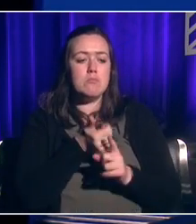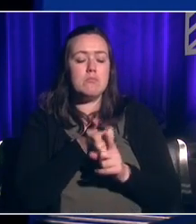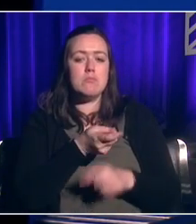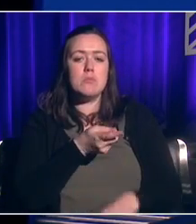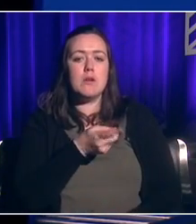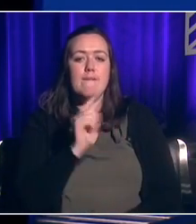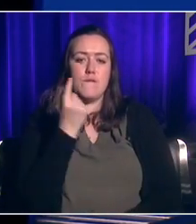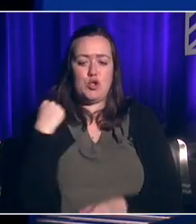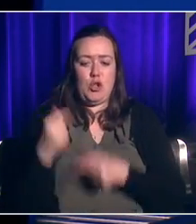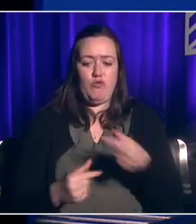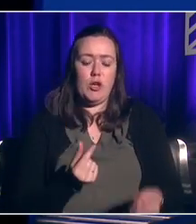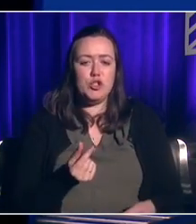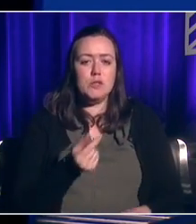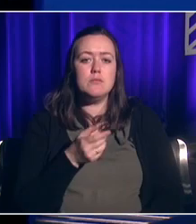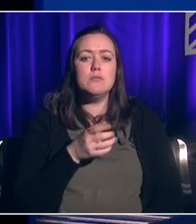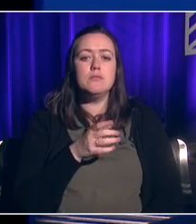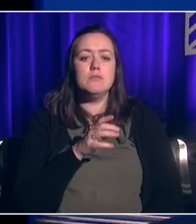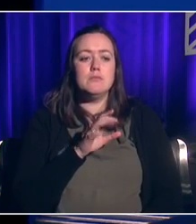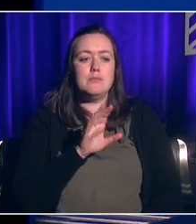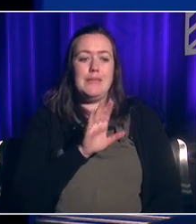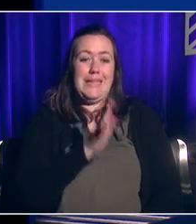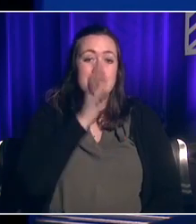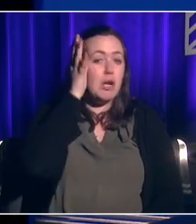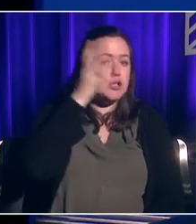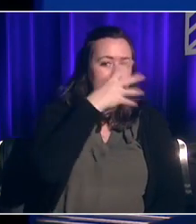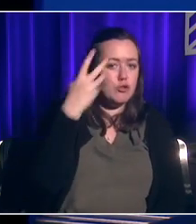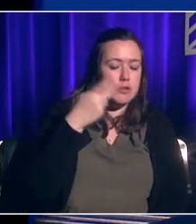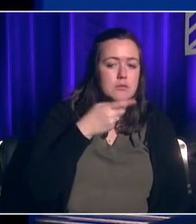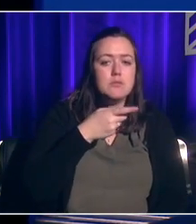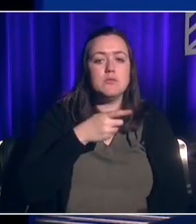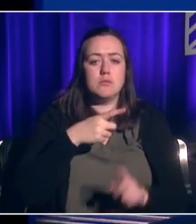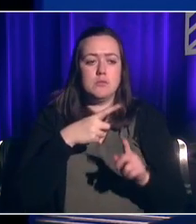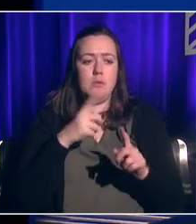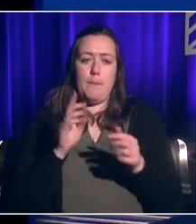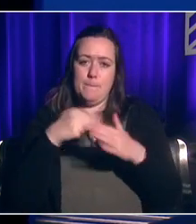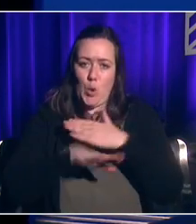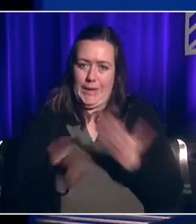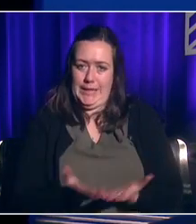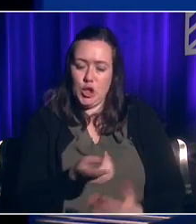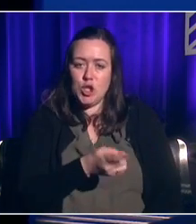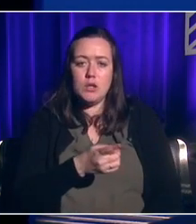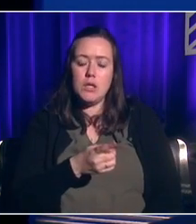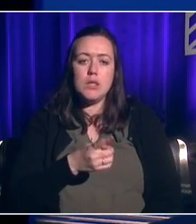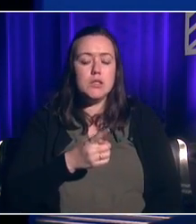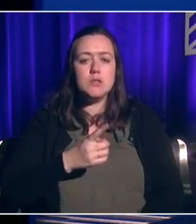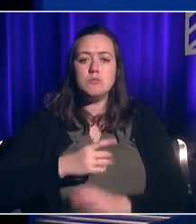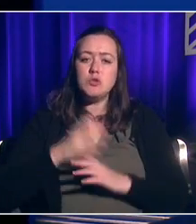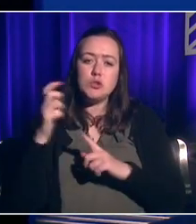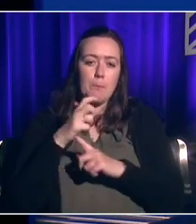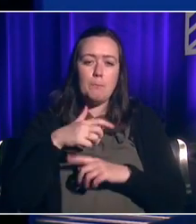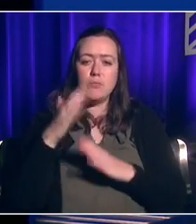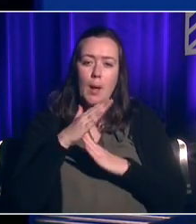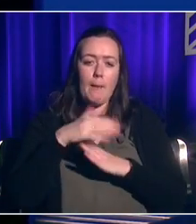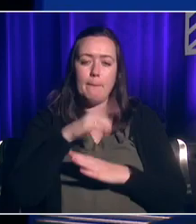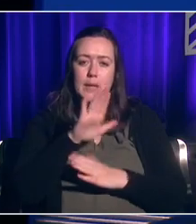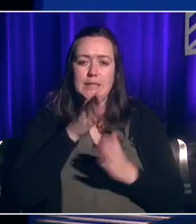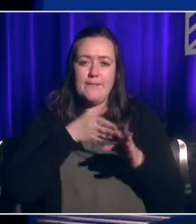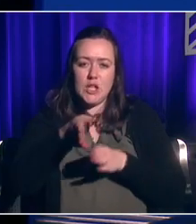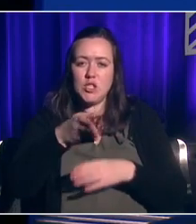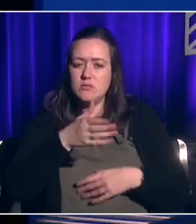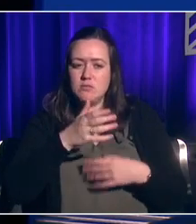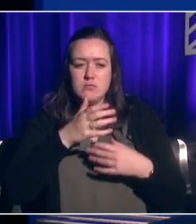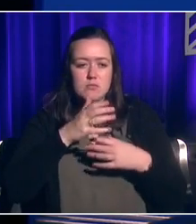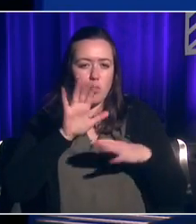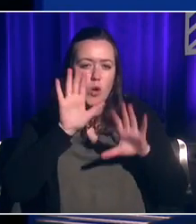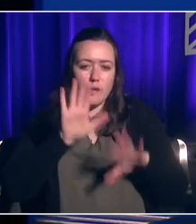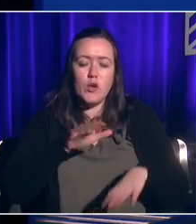here, he's children of immigrants. He's at the top of his game. And he asked, how